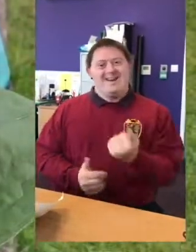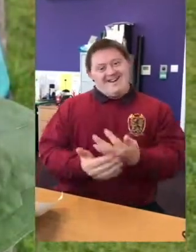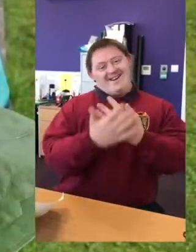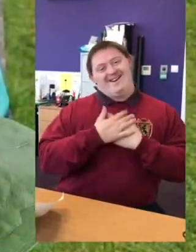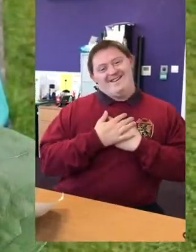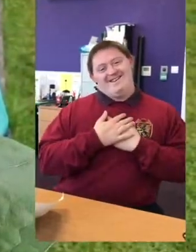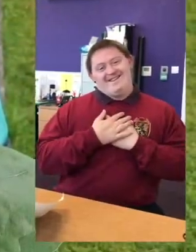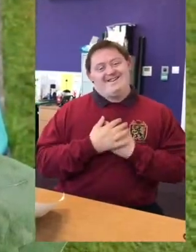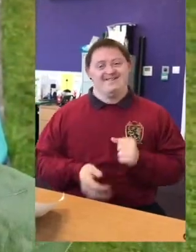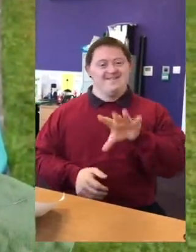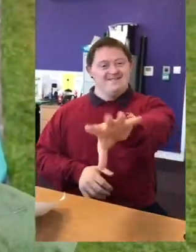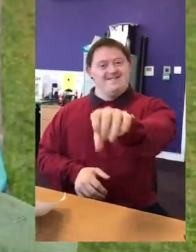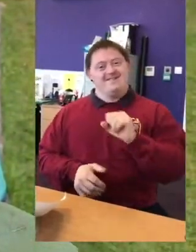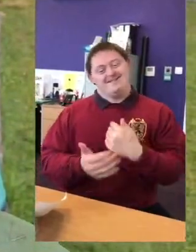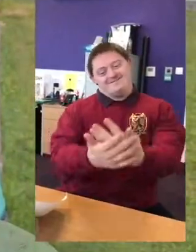Take a